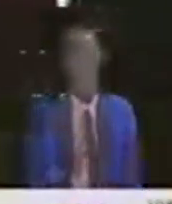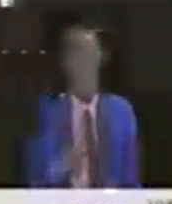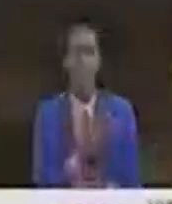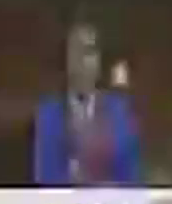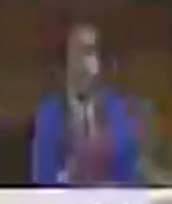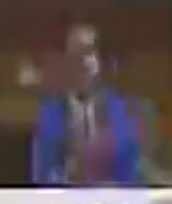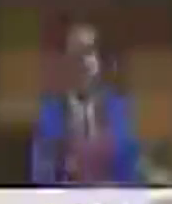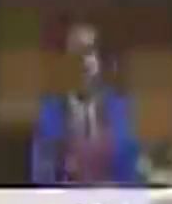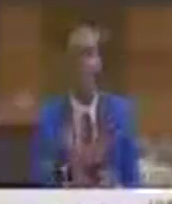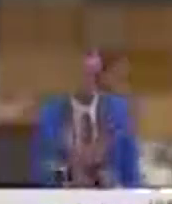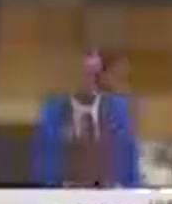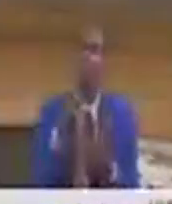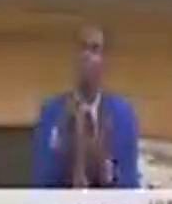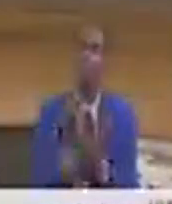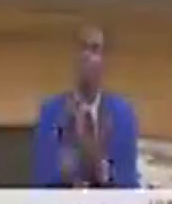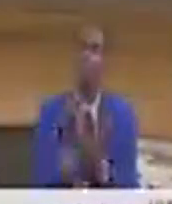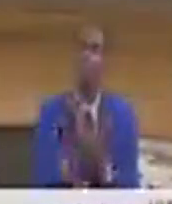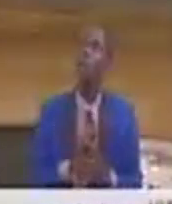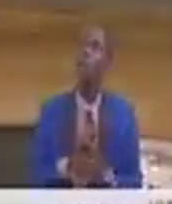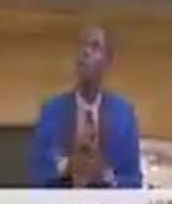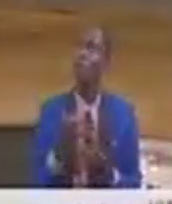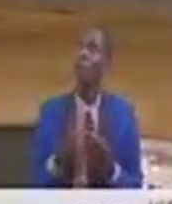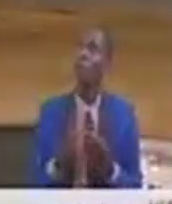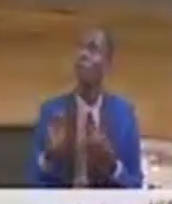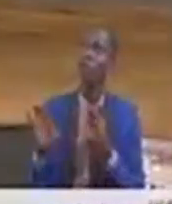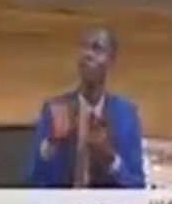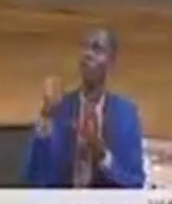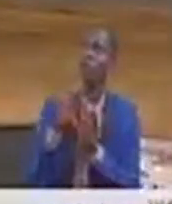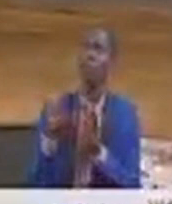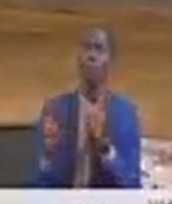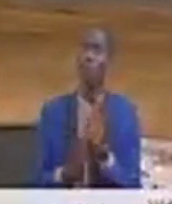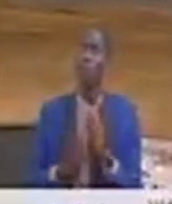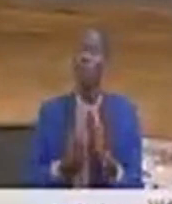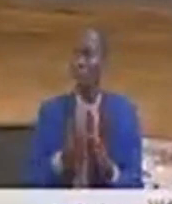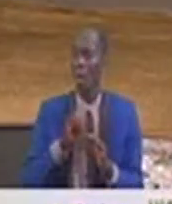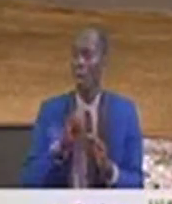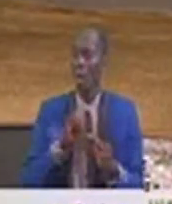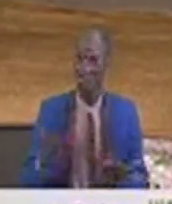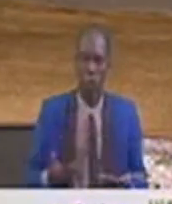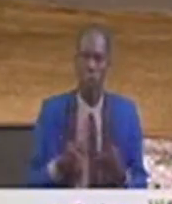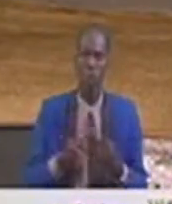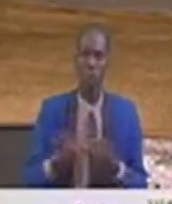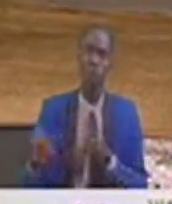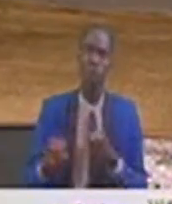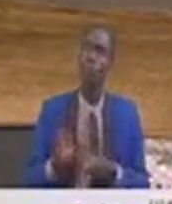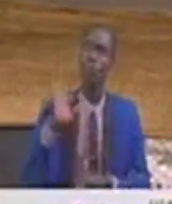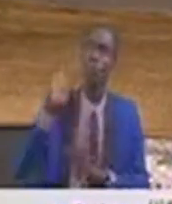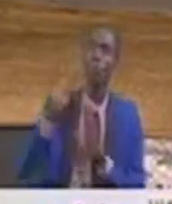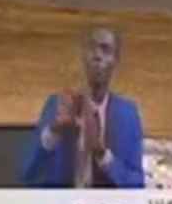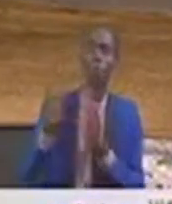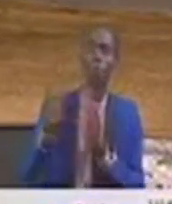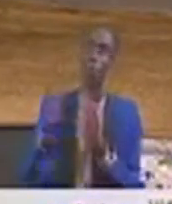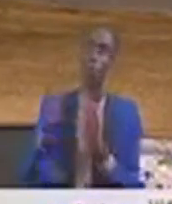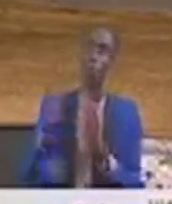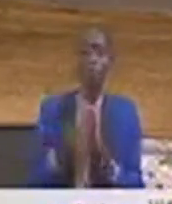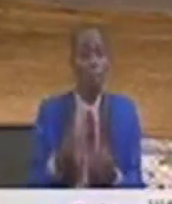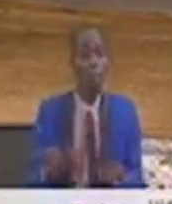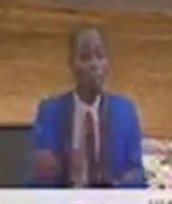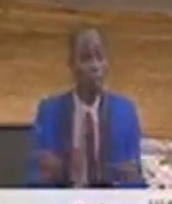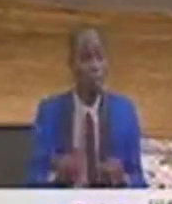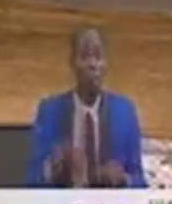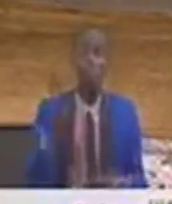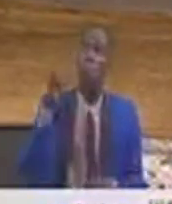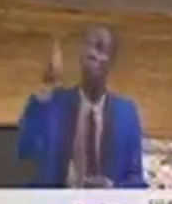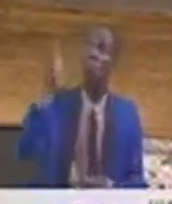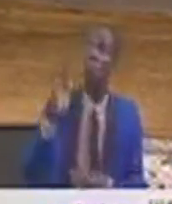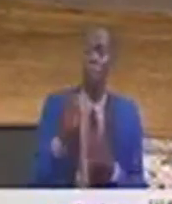Lo, I am here. Look, I come to do your will. The same God that wants Him to do the